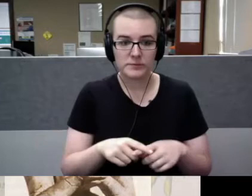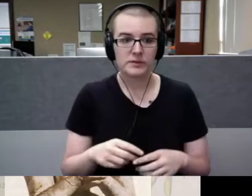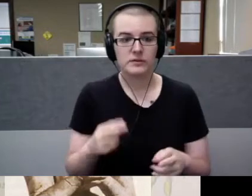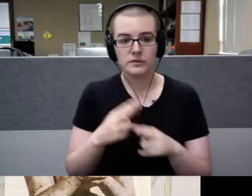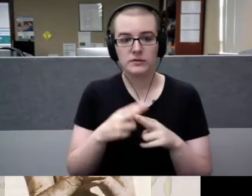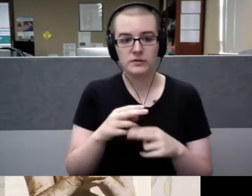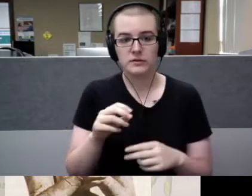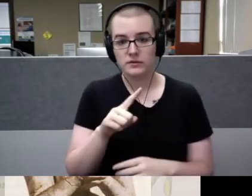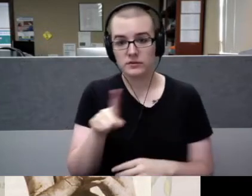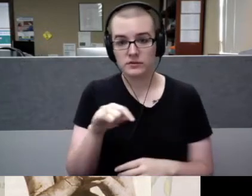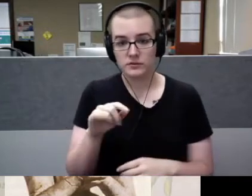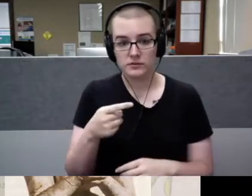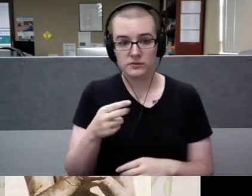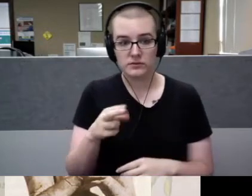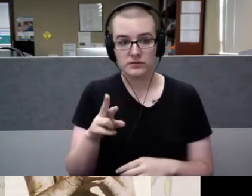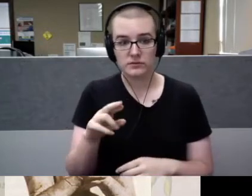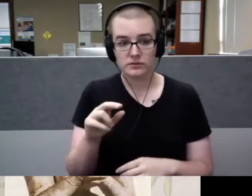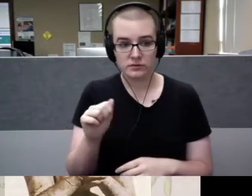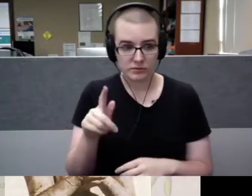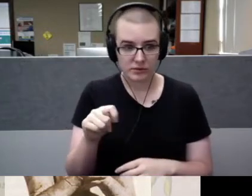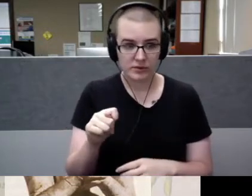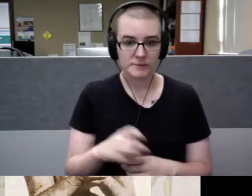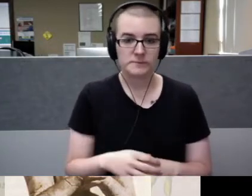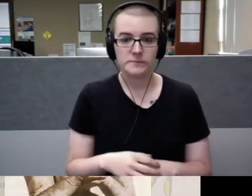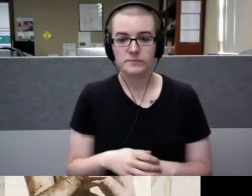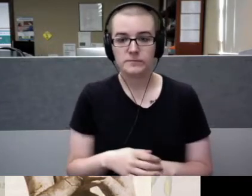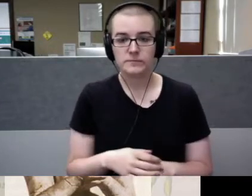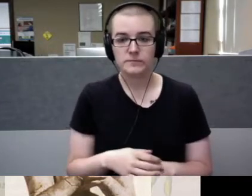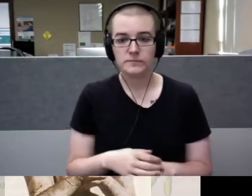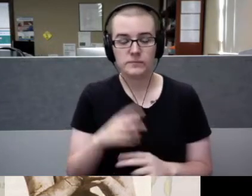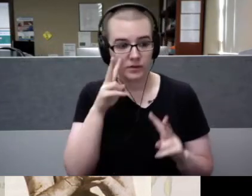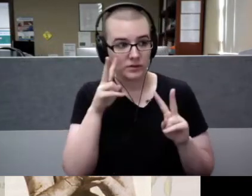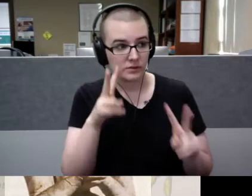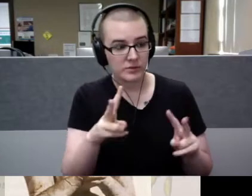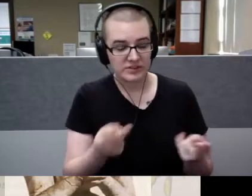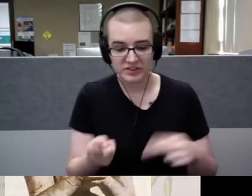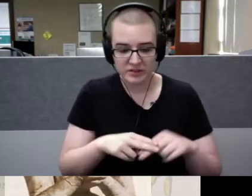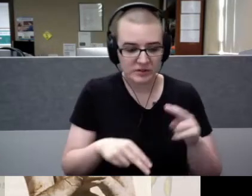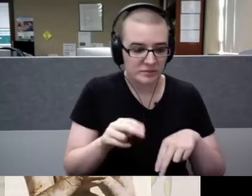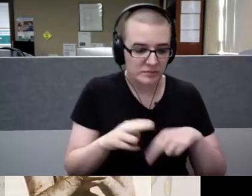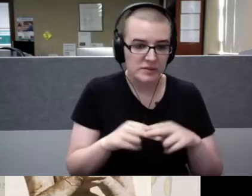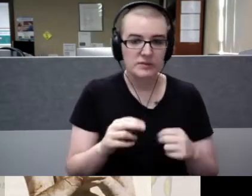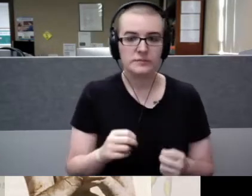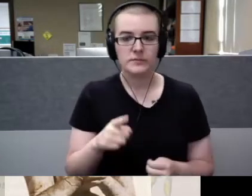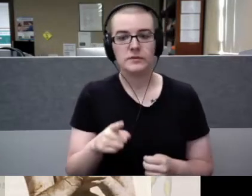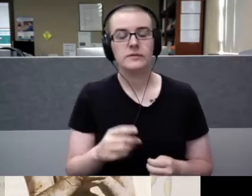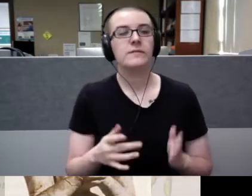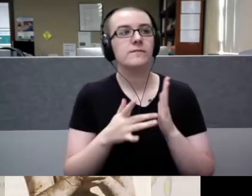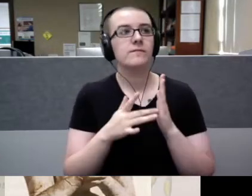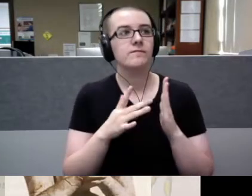Mesopotamia. The ziggurat is a very advanced form of technology, because these would